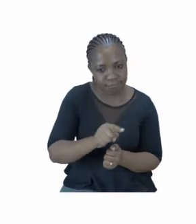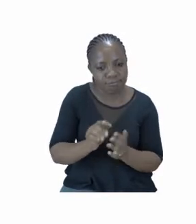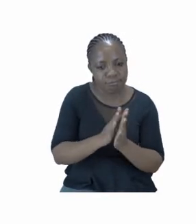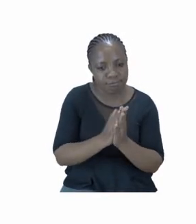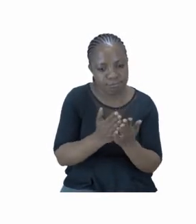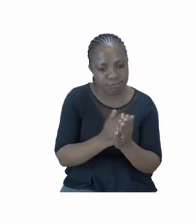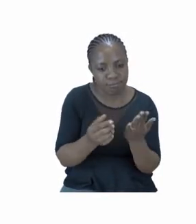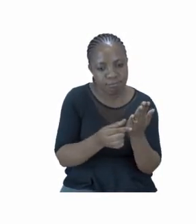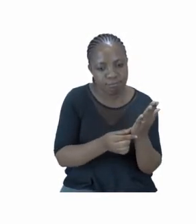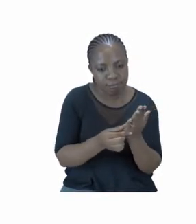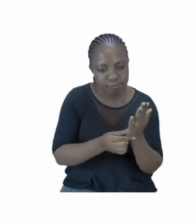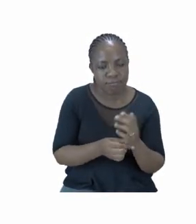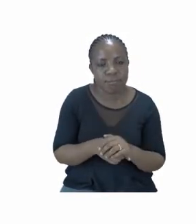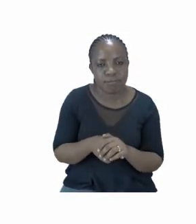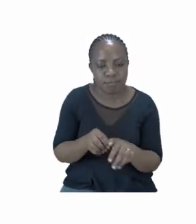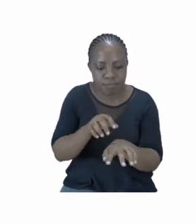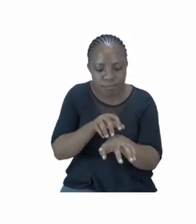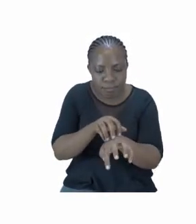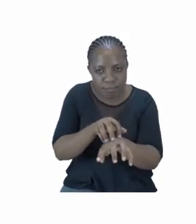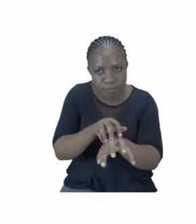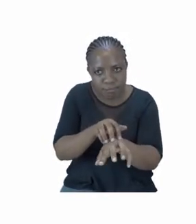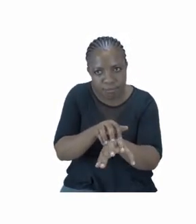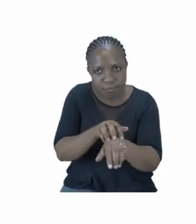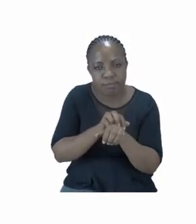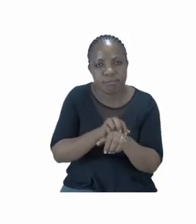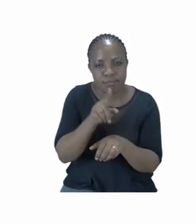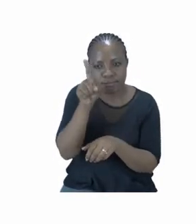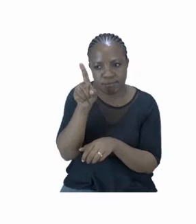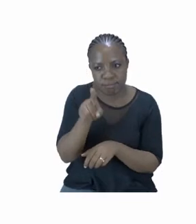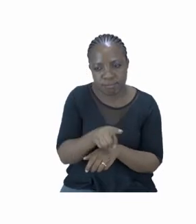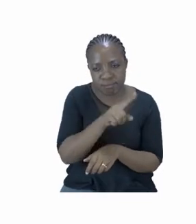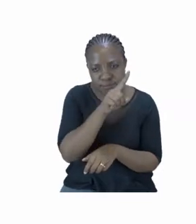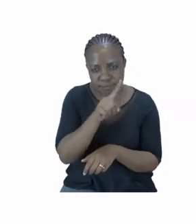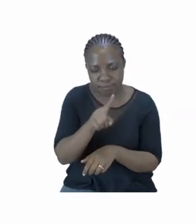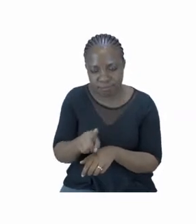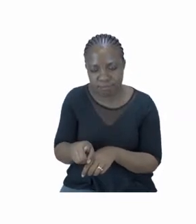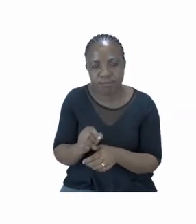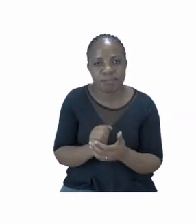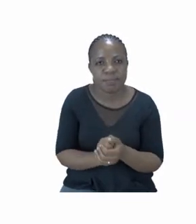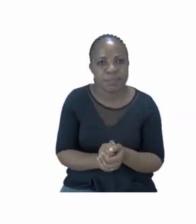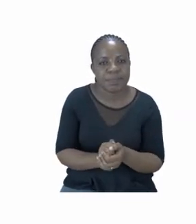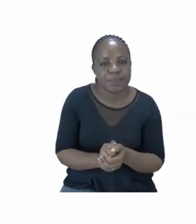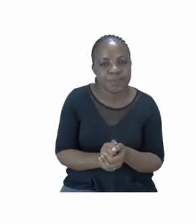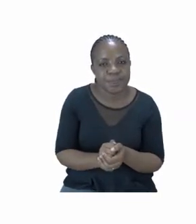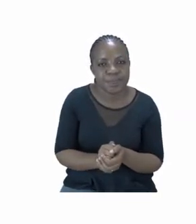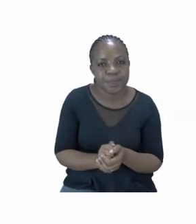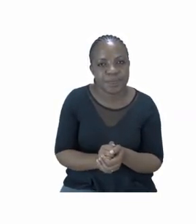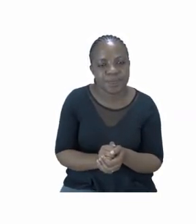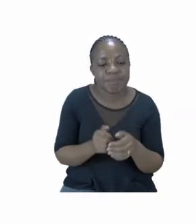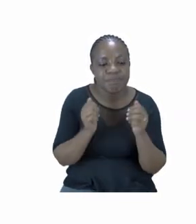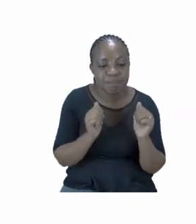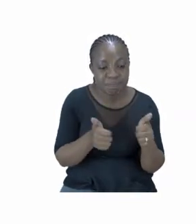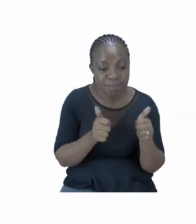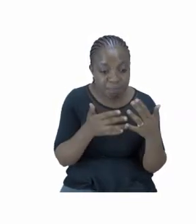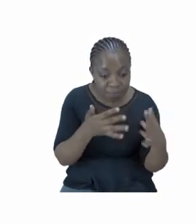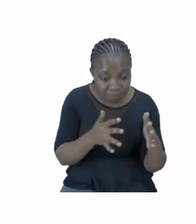to cross out the ladybug. Let's do that right now. Well